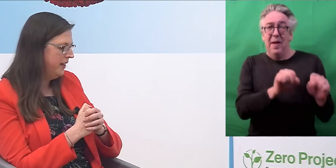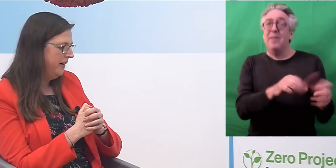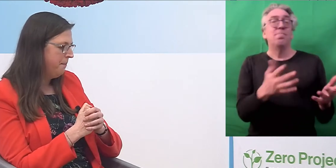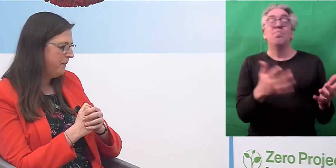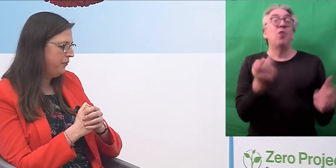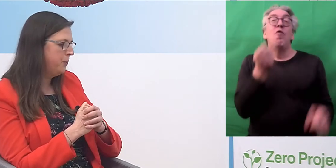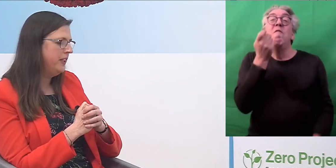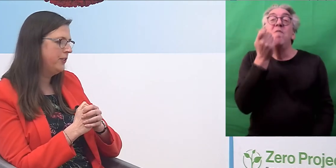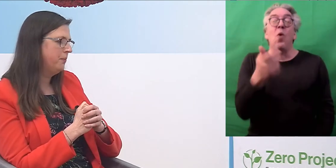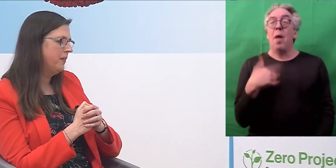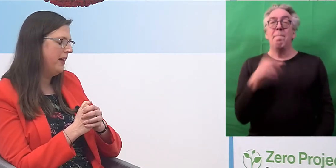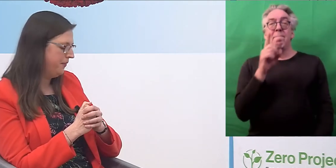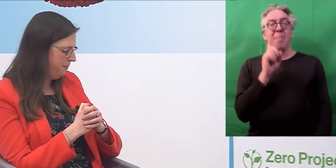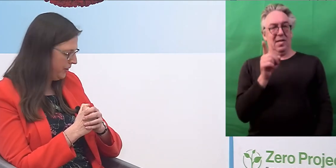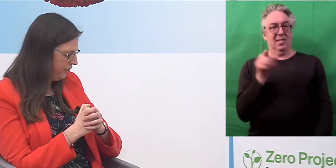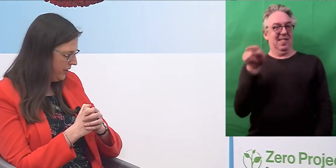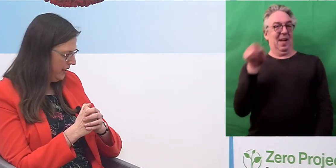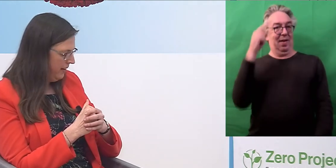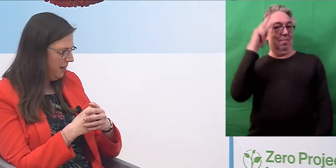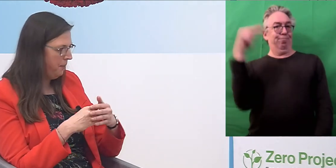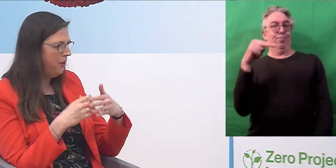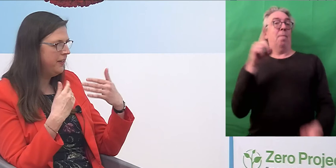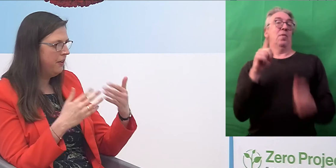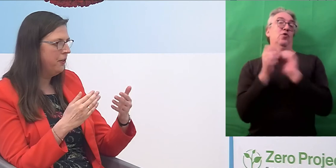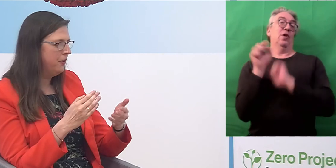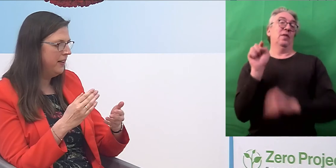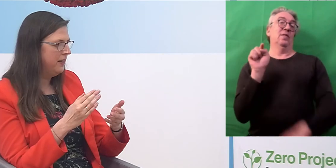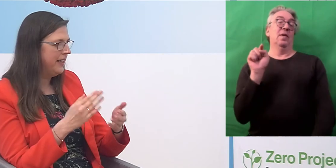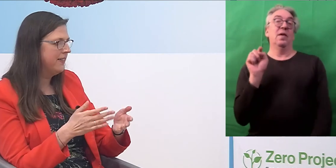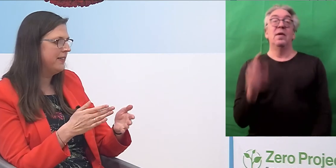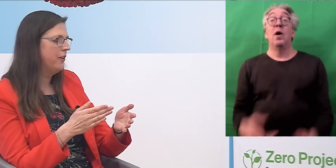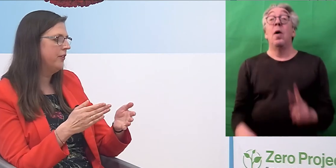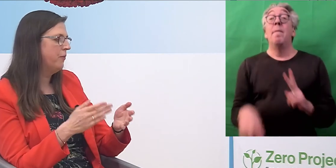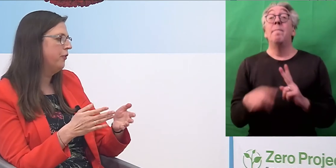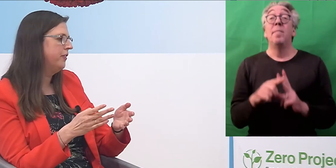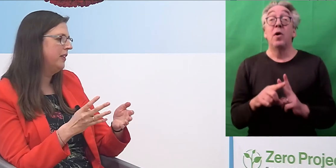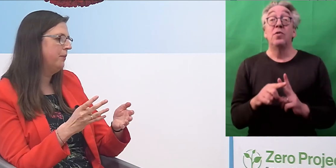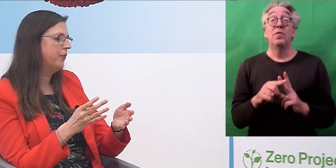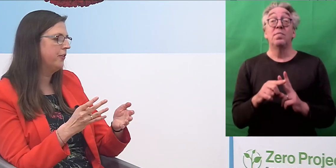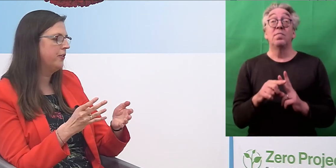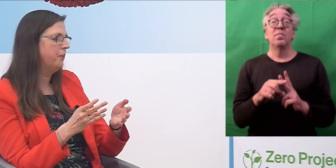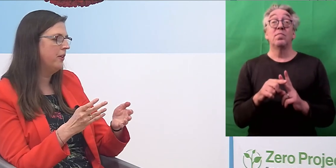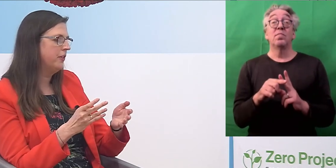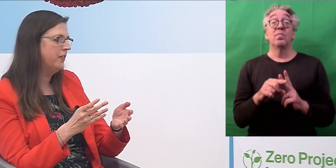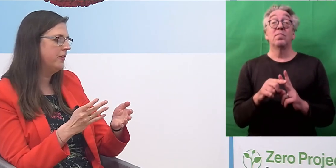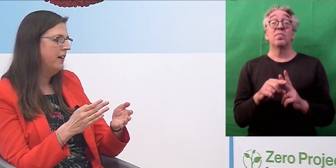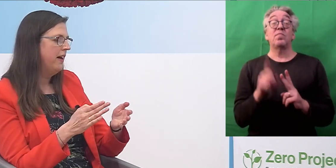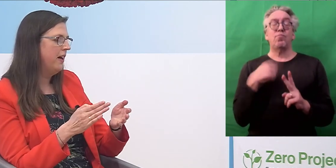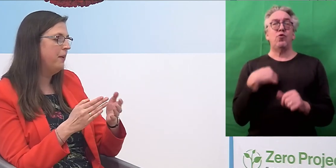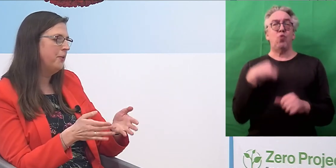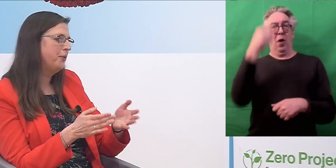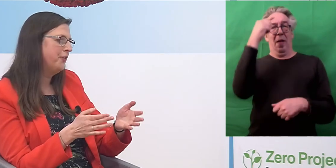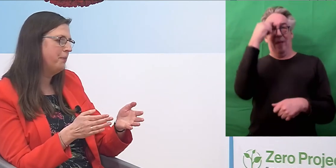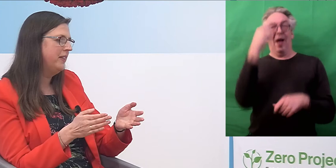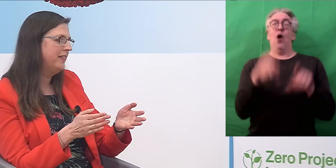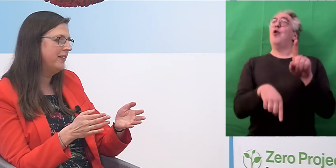that I think we need to have a more narrow lens on diversity, because to be honest, a